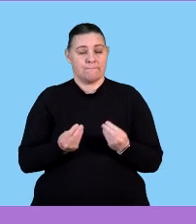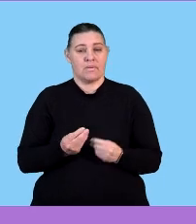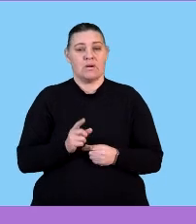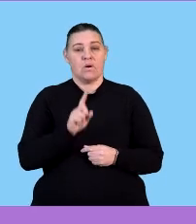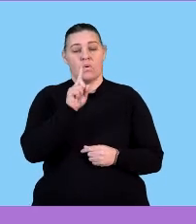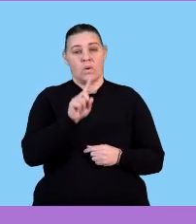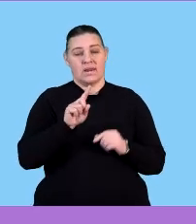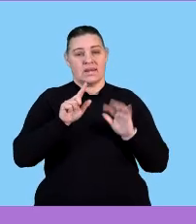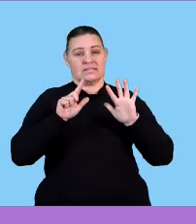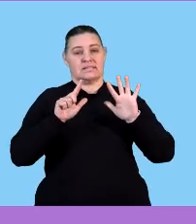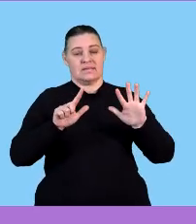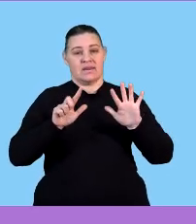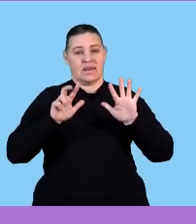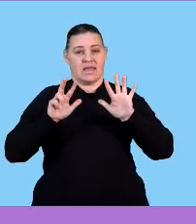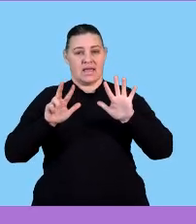me